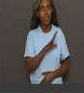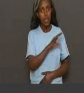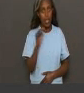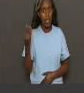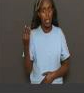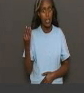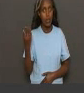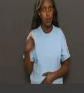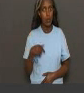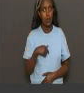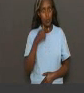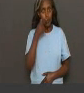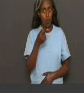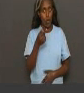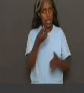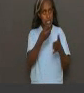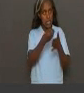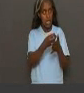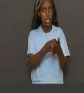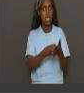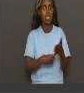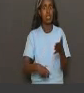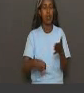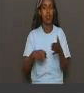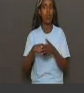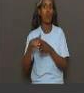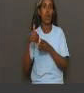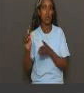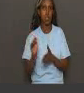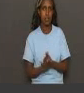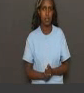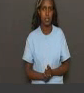we call the results outcomes.